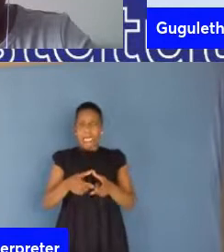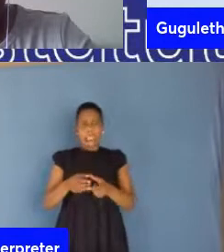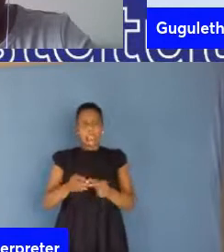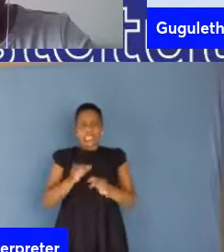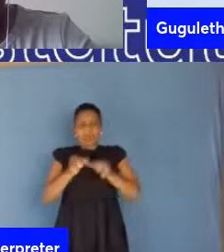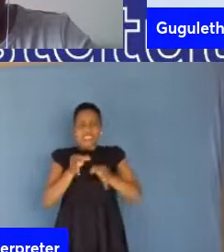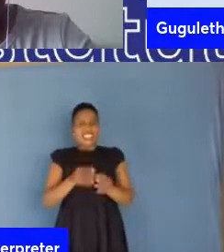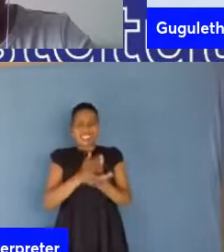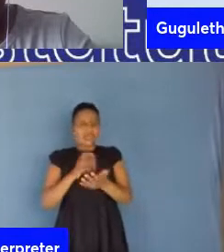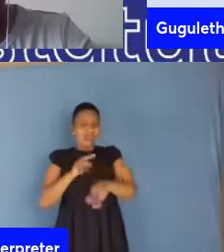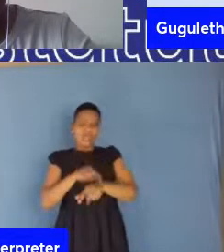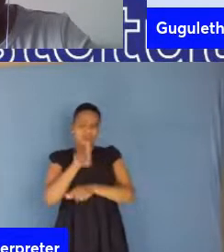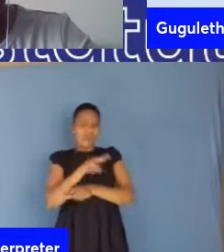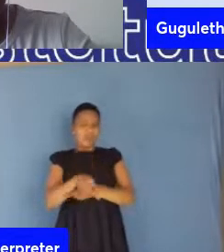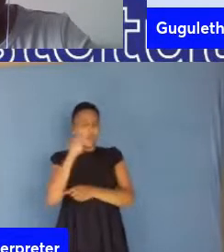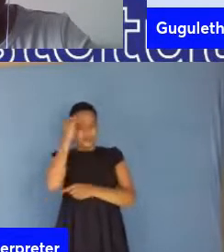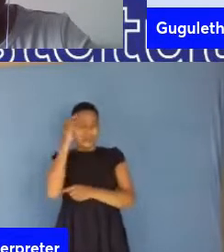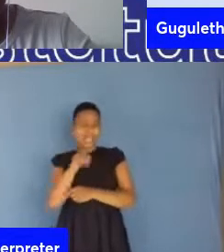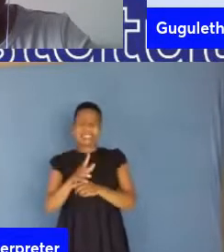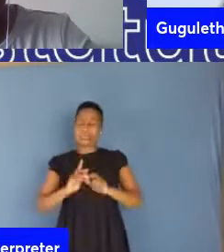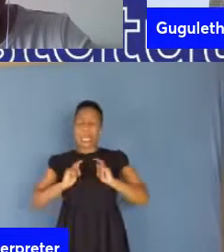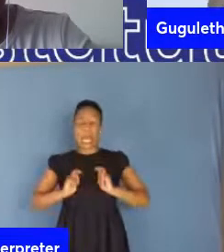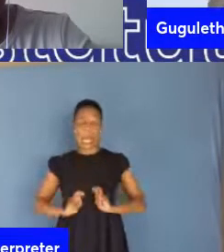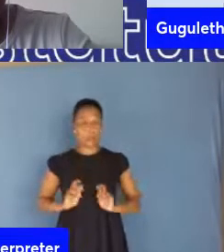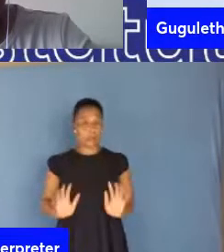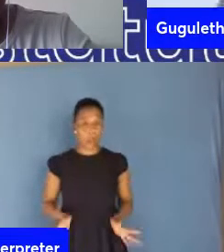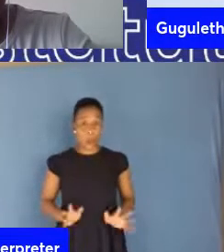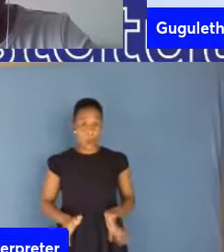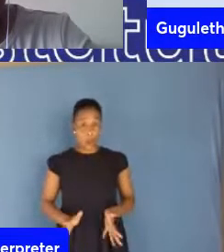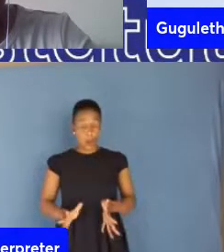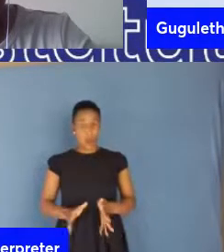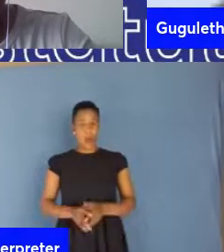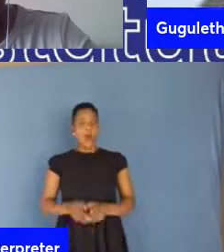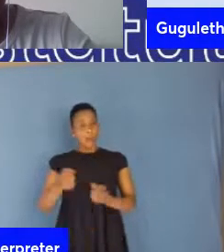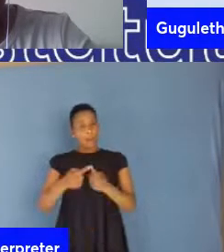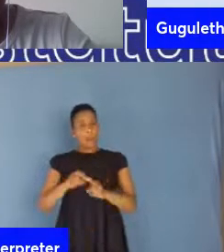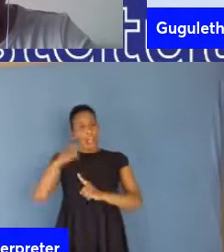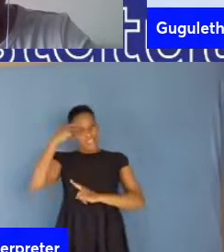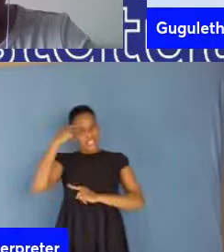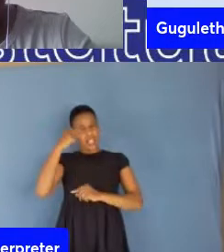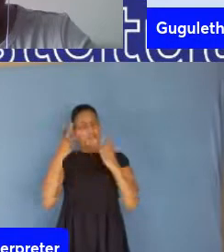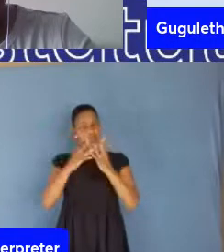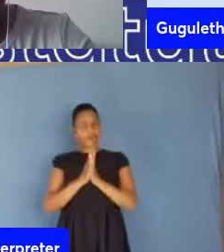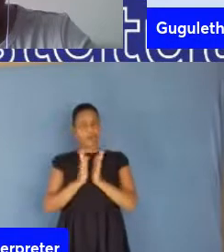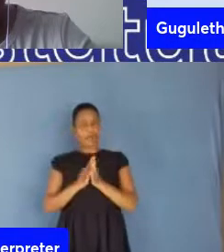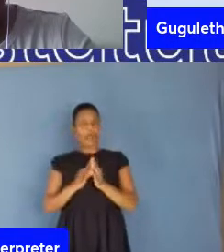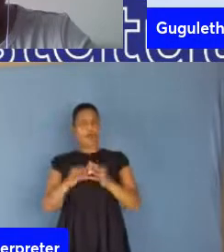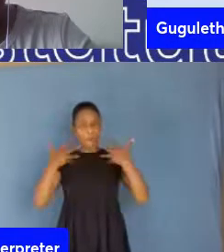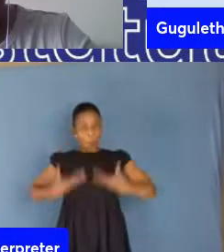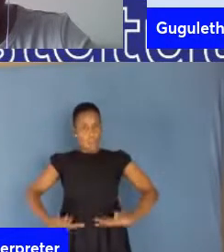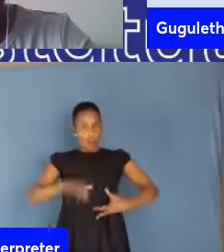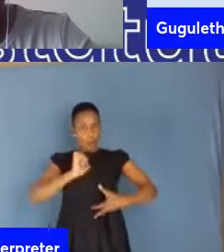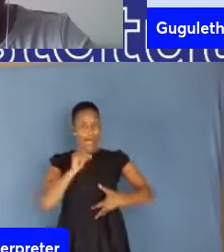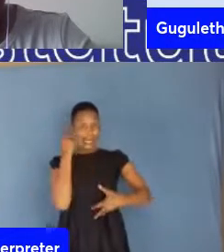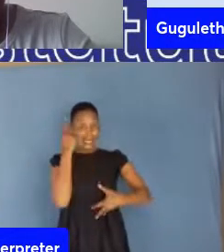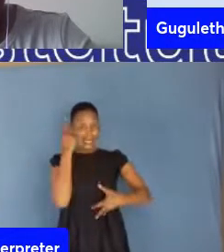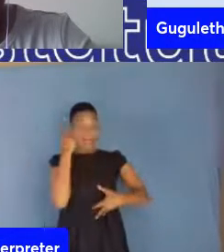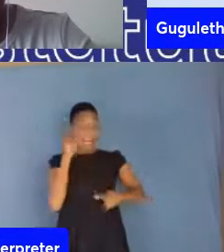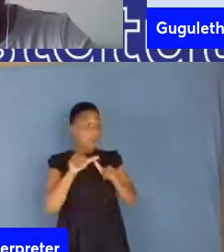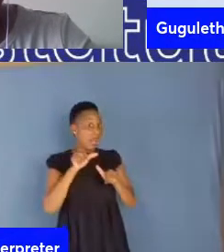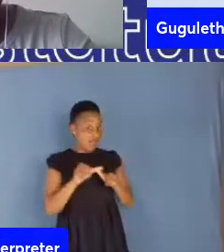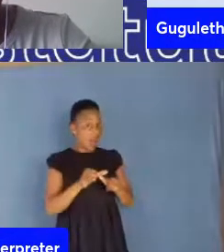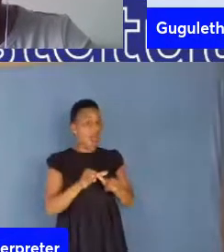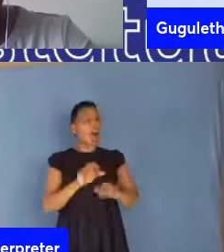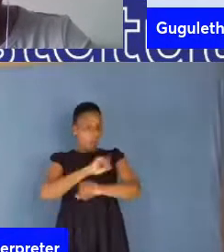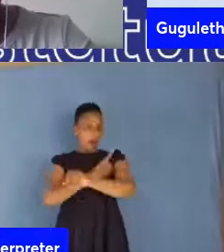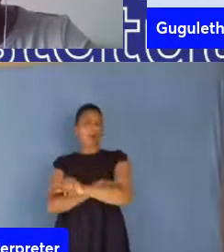very tedious, it may seem, but I think people understanding their body better gives them that power over their bodies